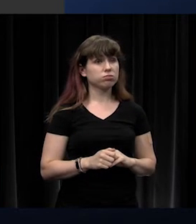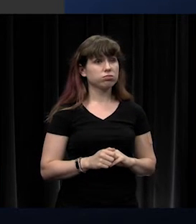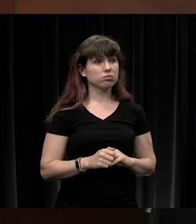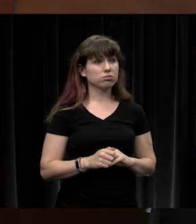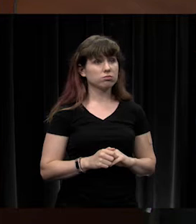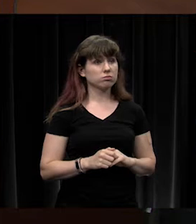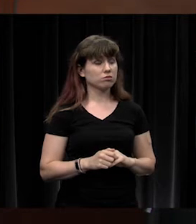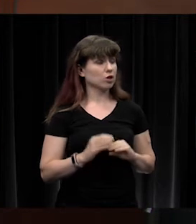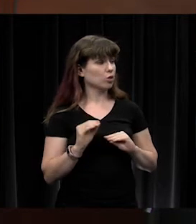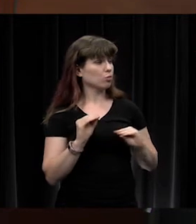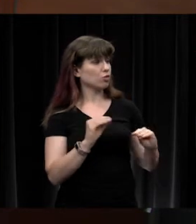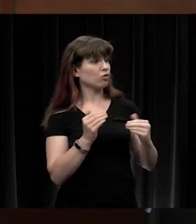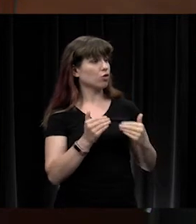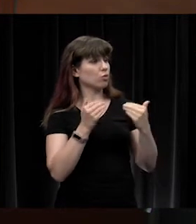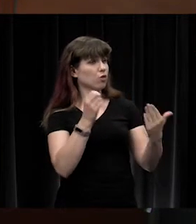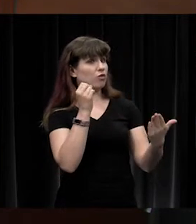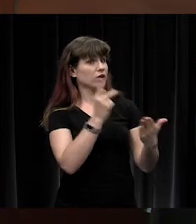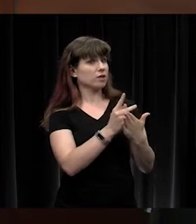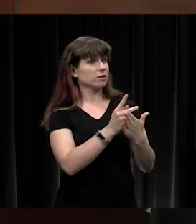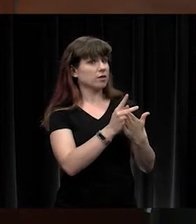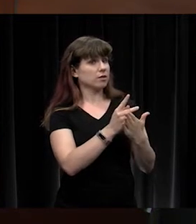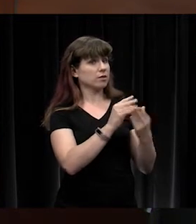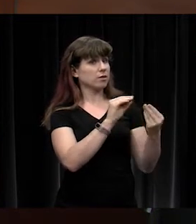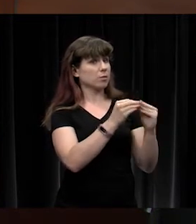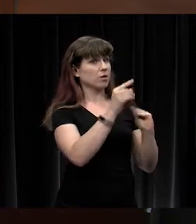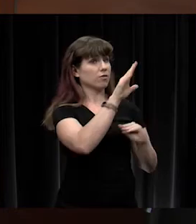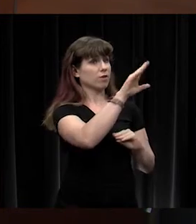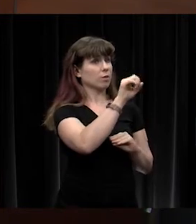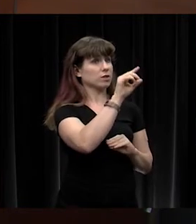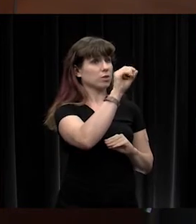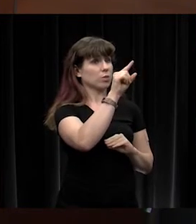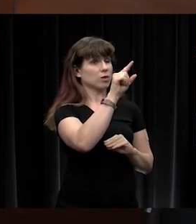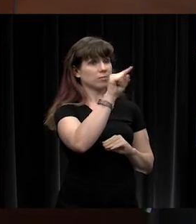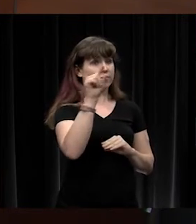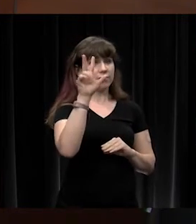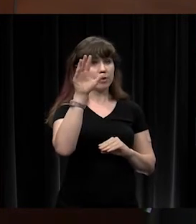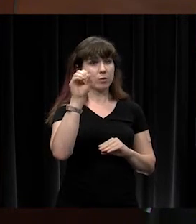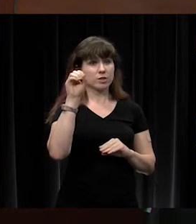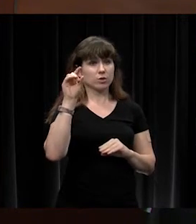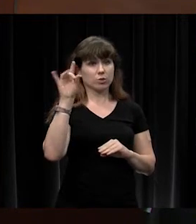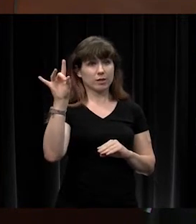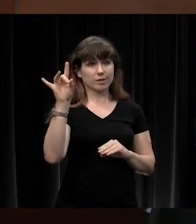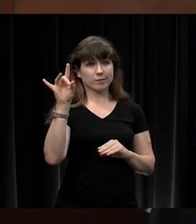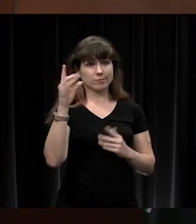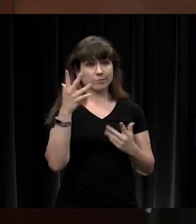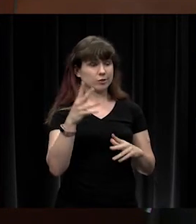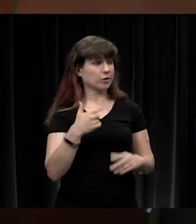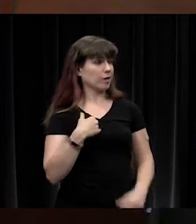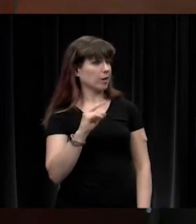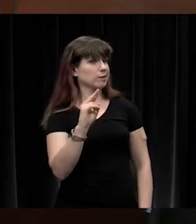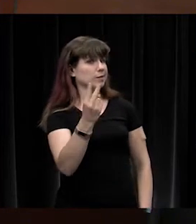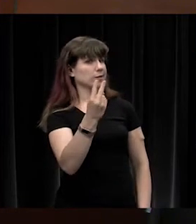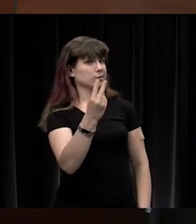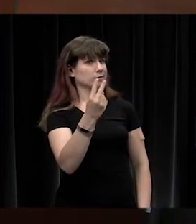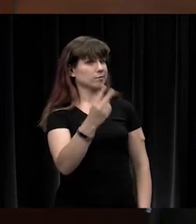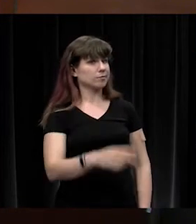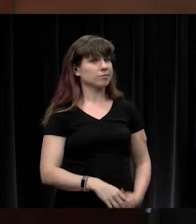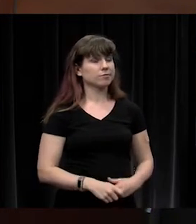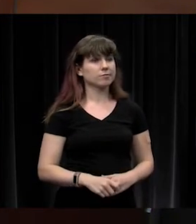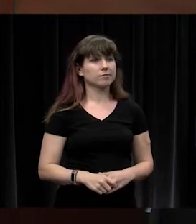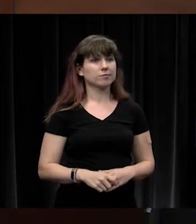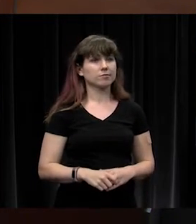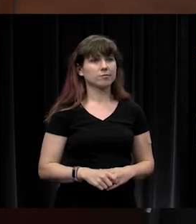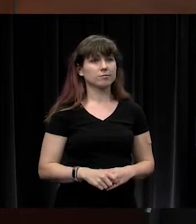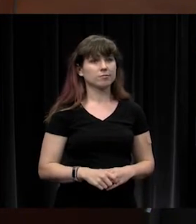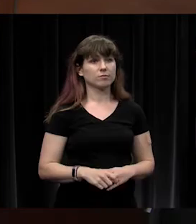Move to approve the consent agenda items numbered 5.01 to 5.08 as presented. Second. Joy, I have